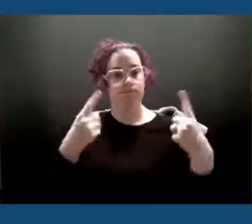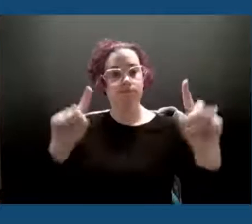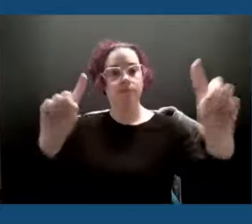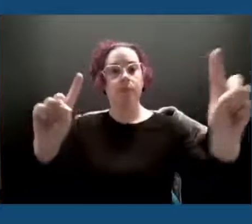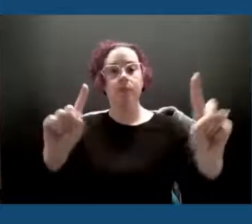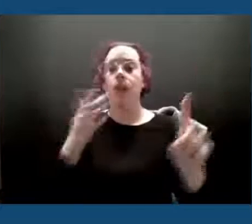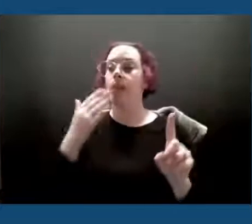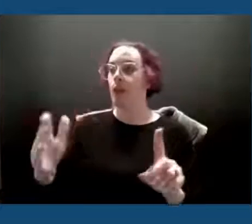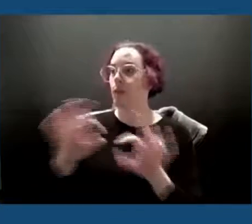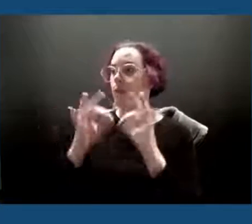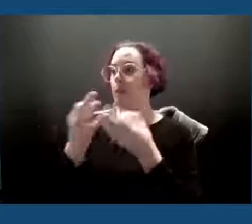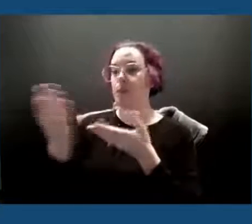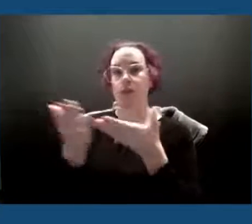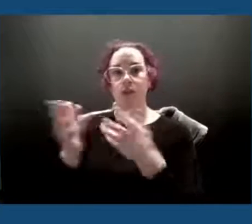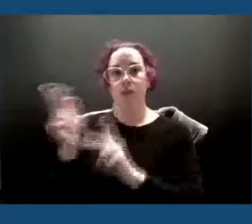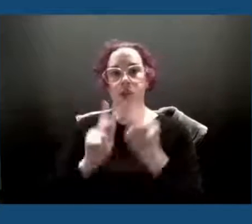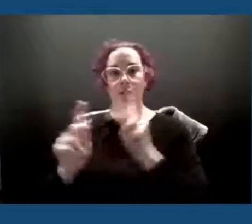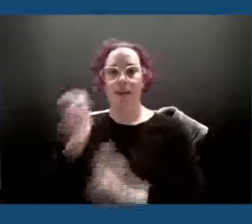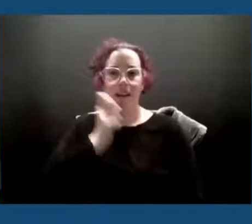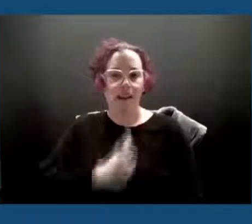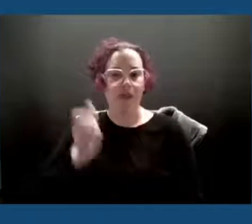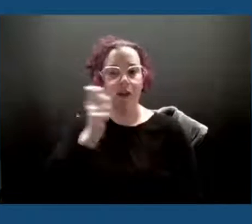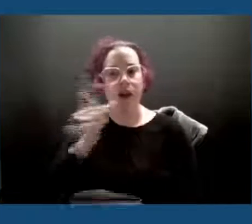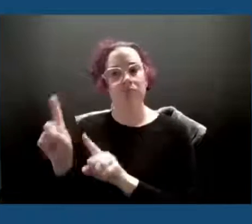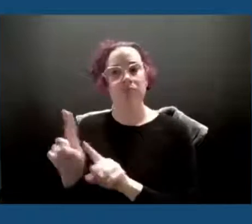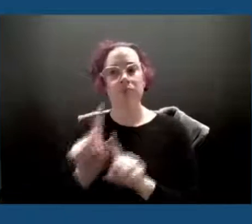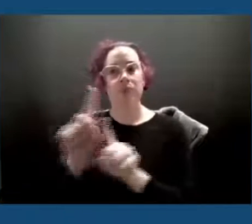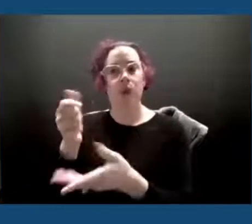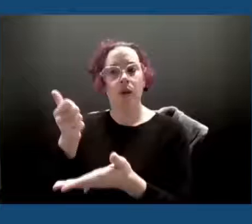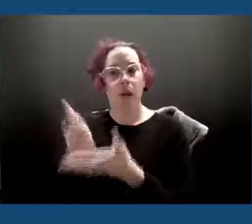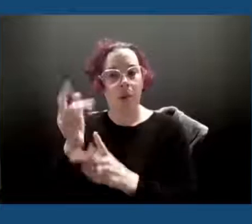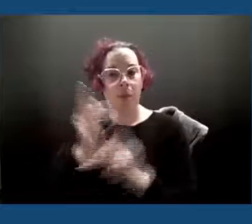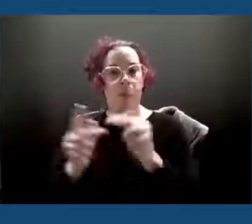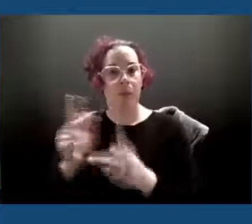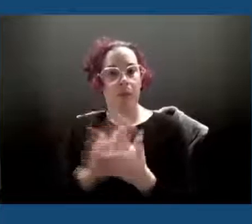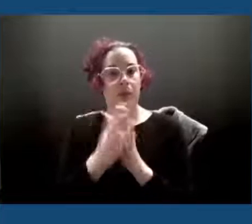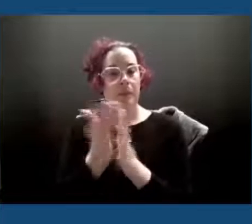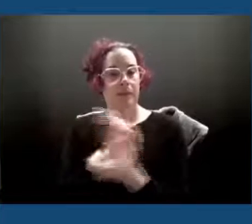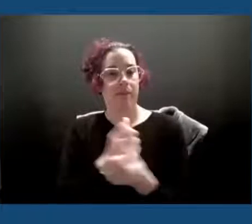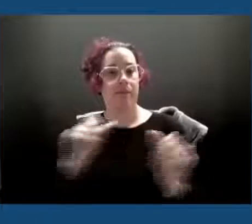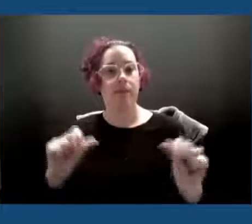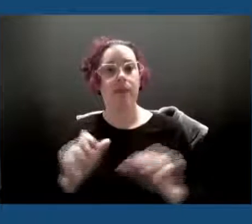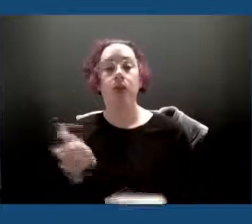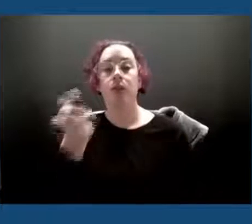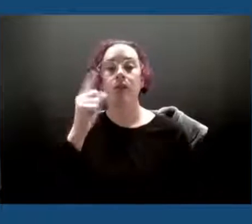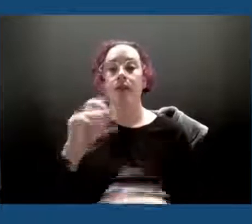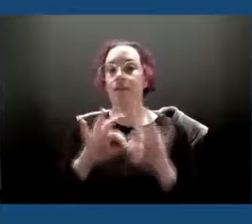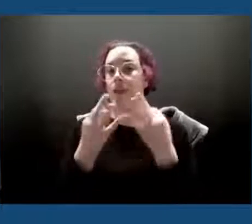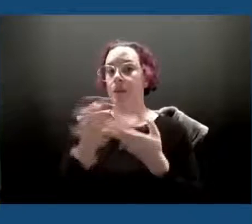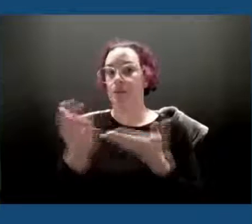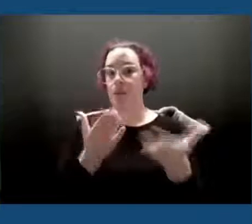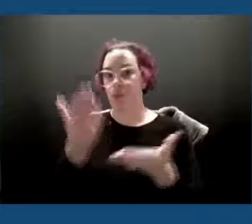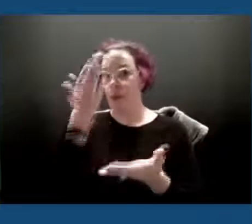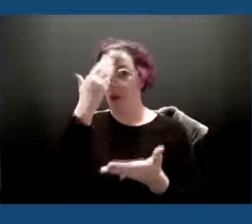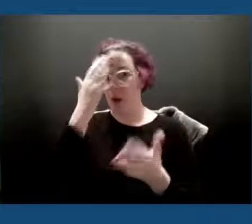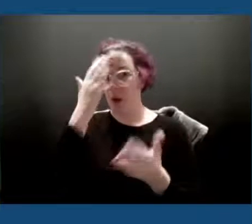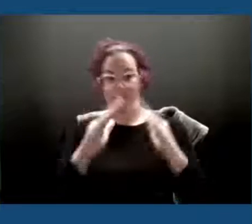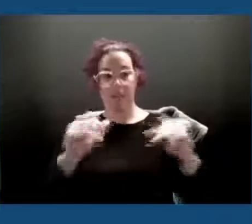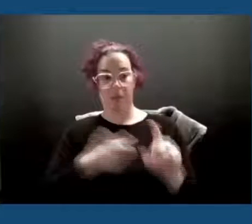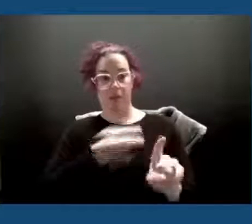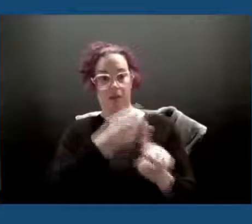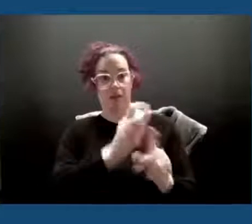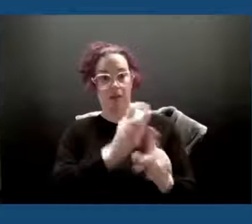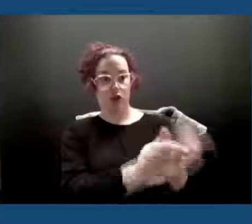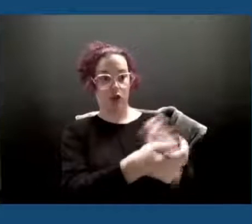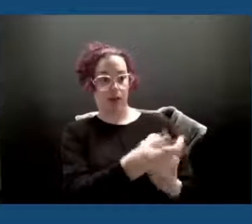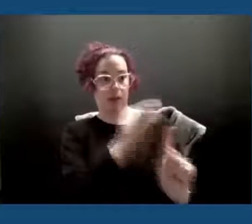day alongside survivors on their journey to safety. At Family Services, we know that systemic change is the